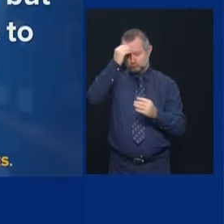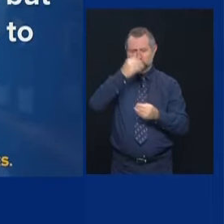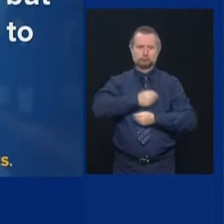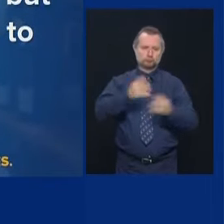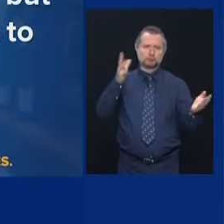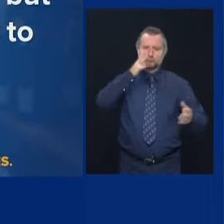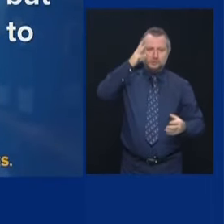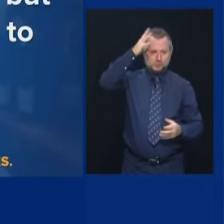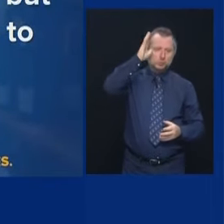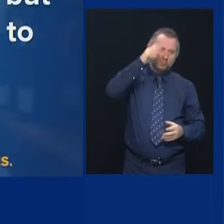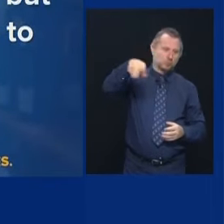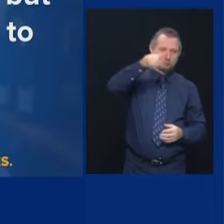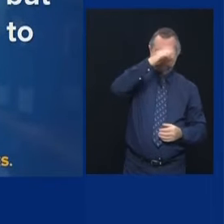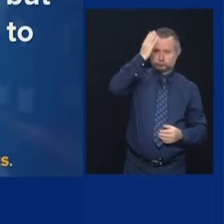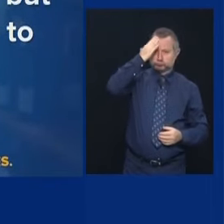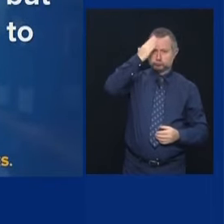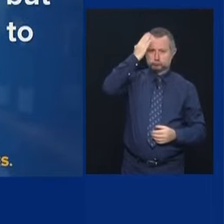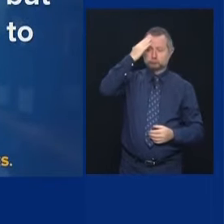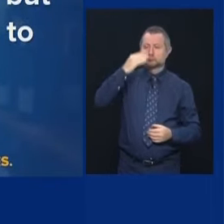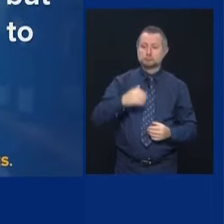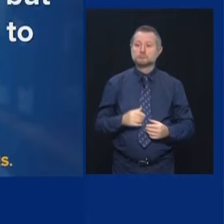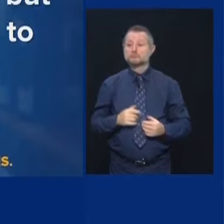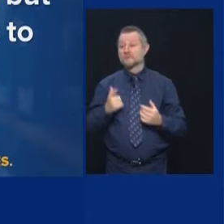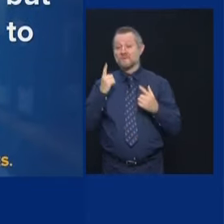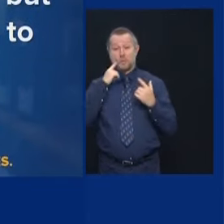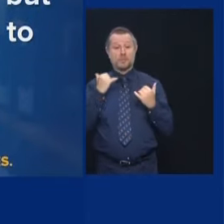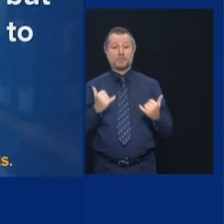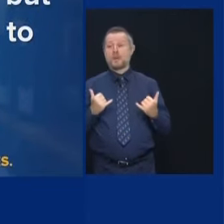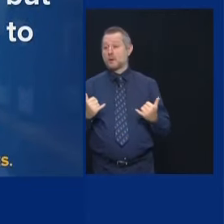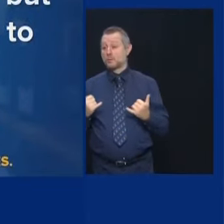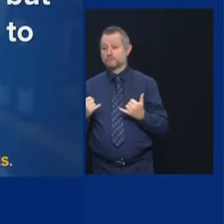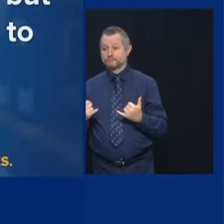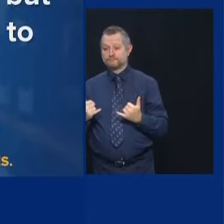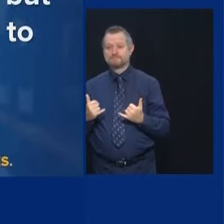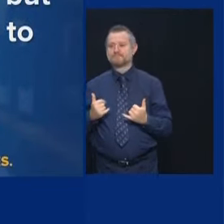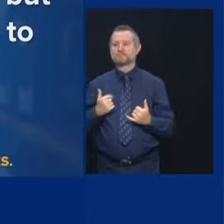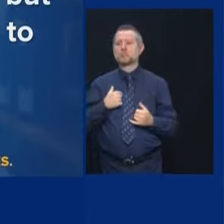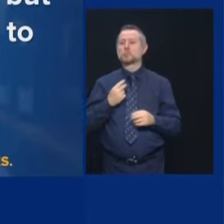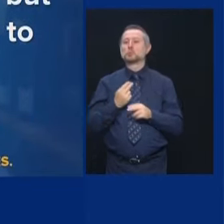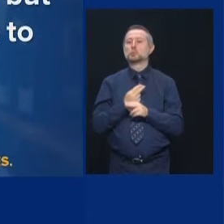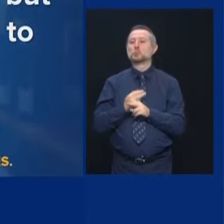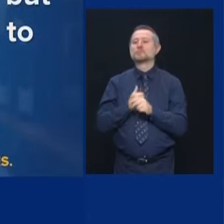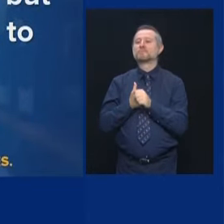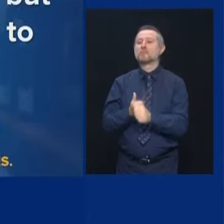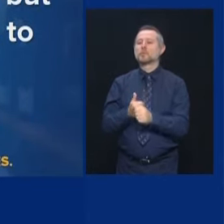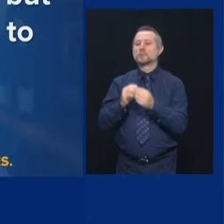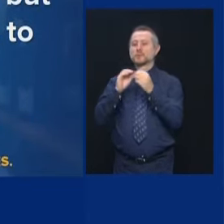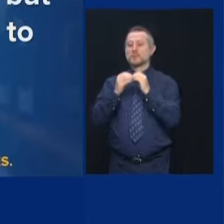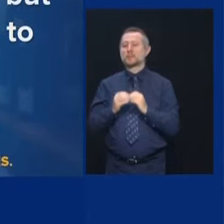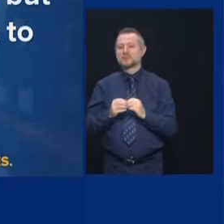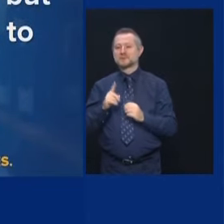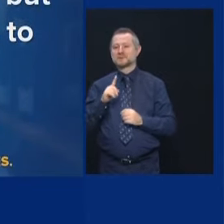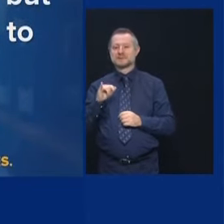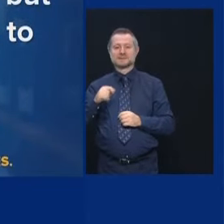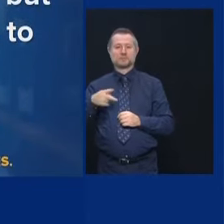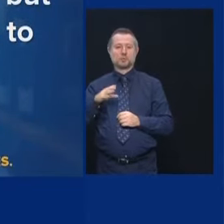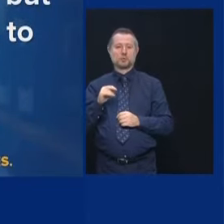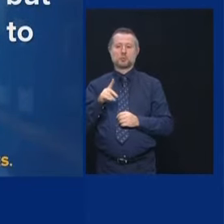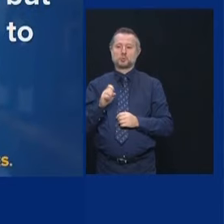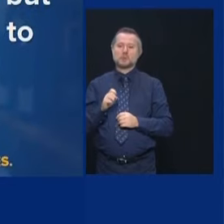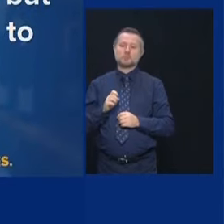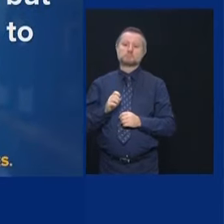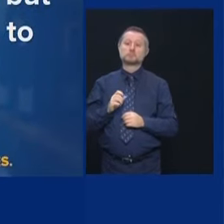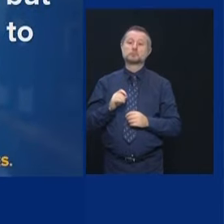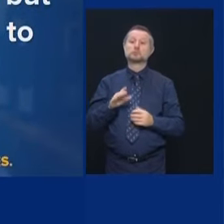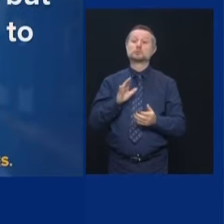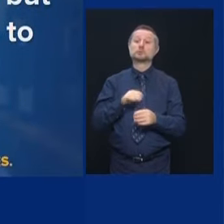know. But for today, all we have are the zip code is the zip code data. So it's the schools